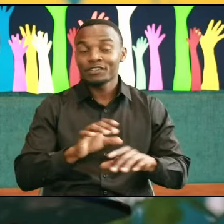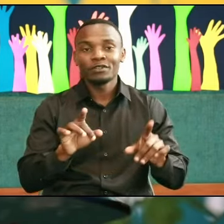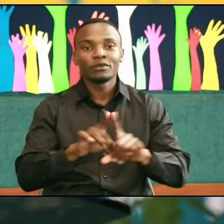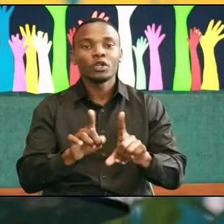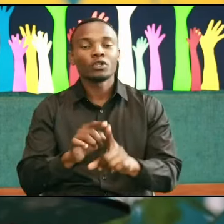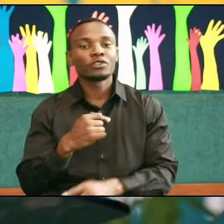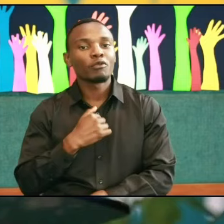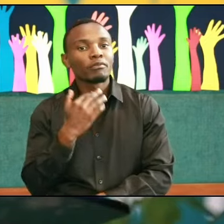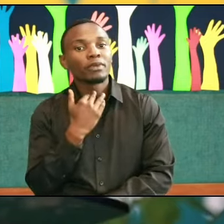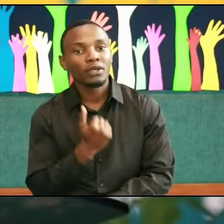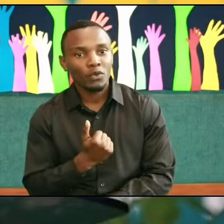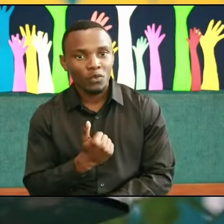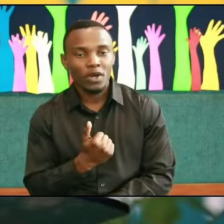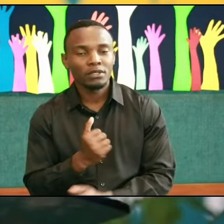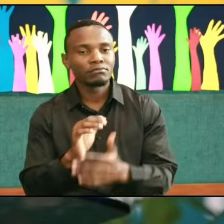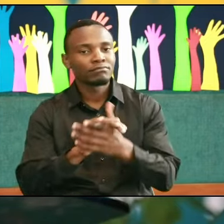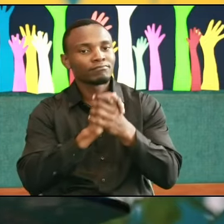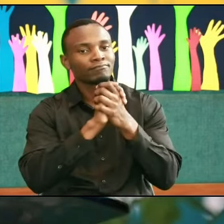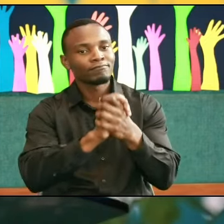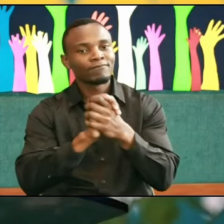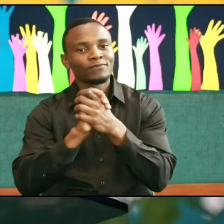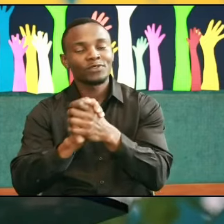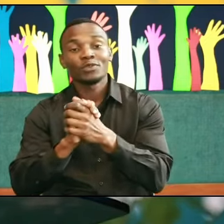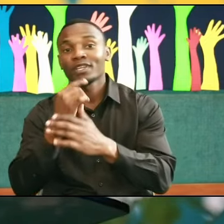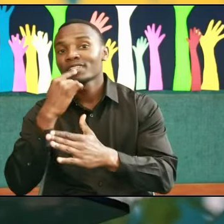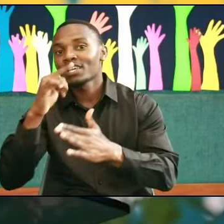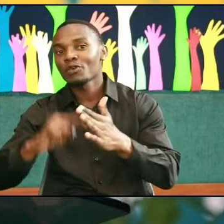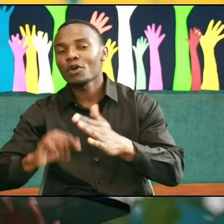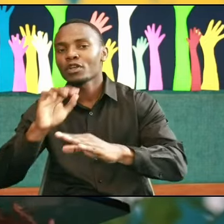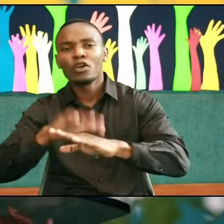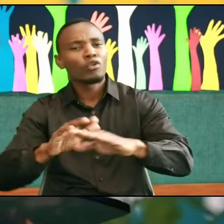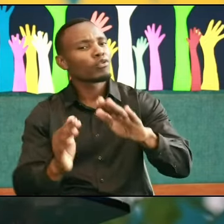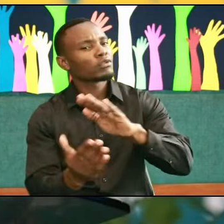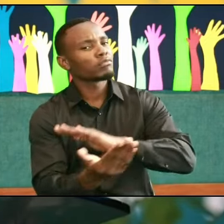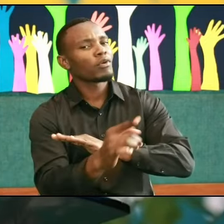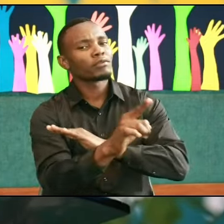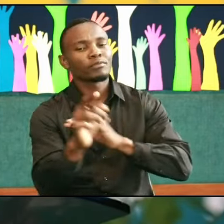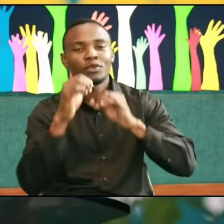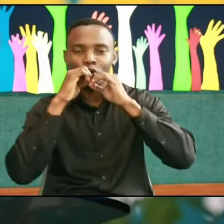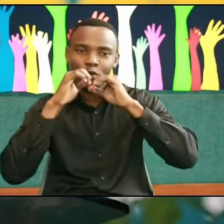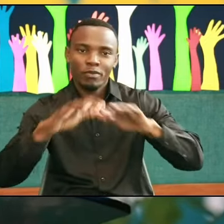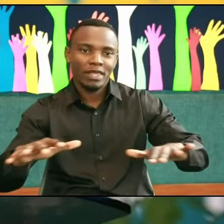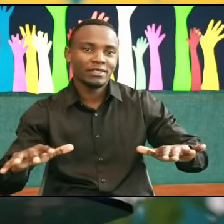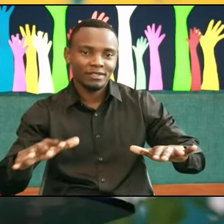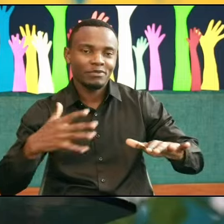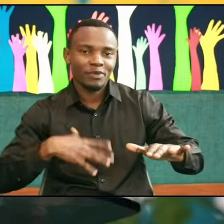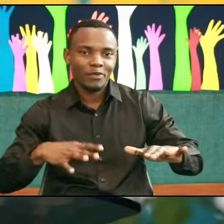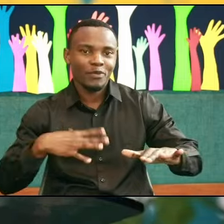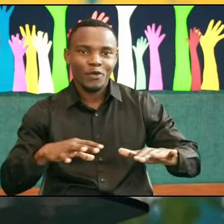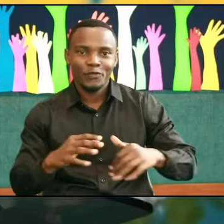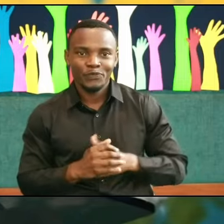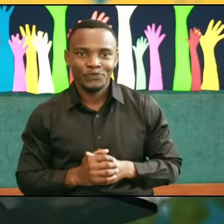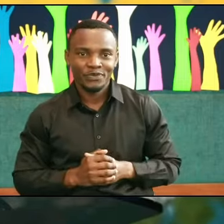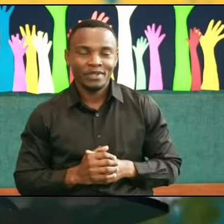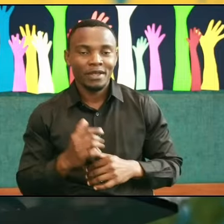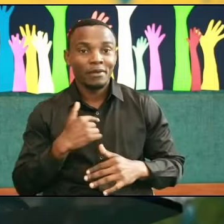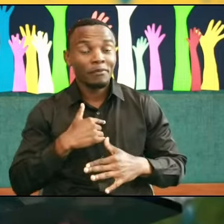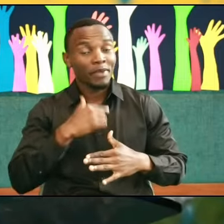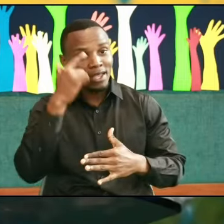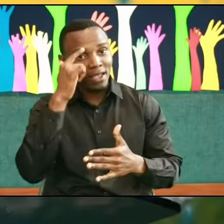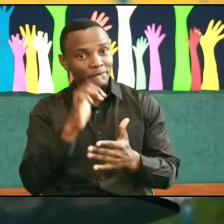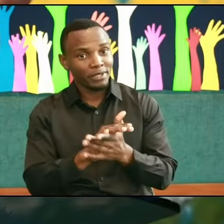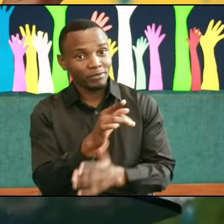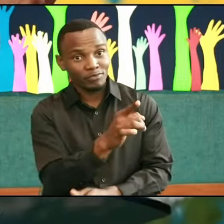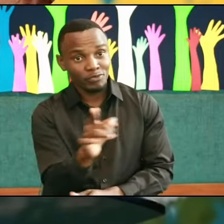to greet you and say, good morning, blessed of my Father. I trust you